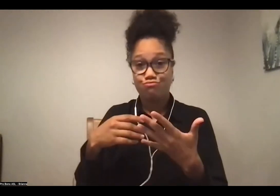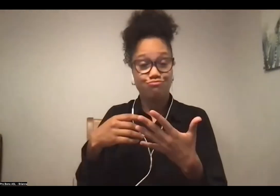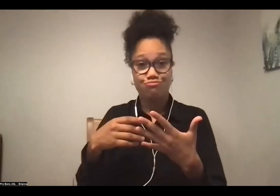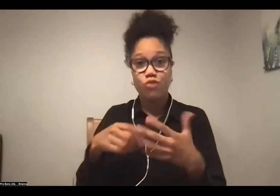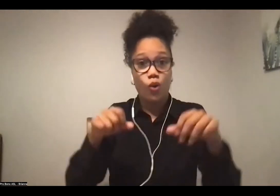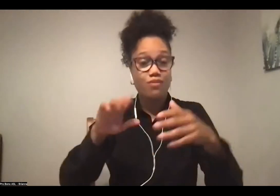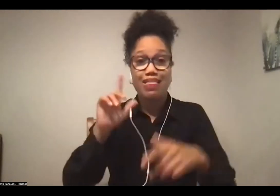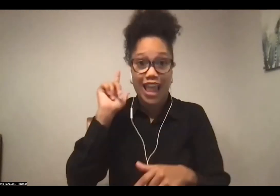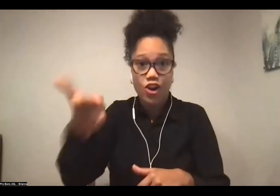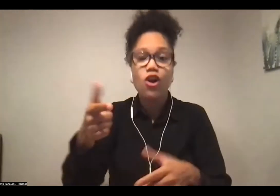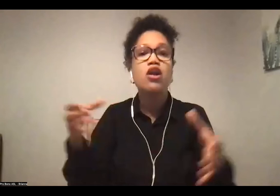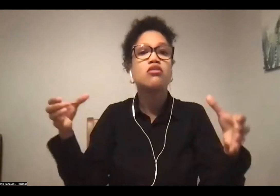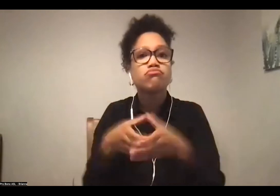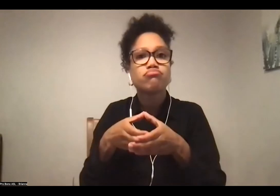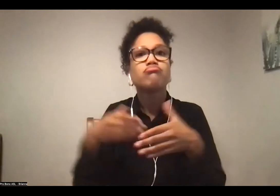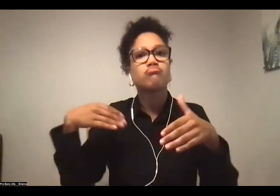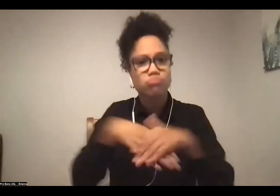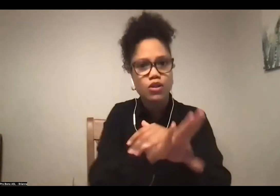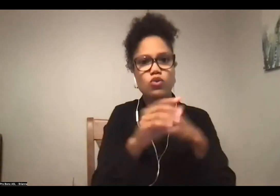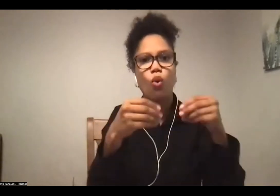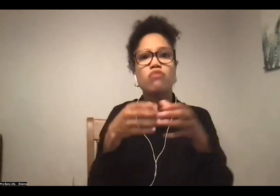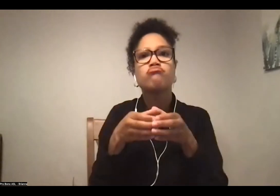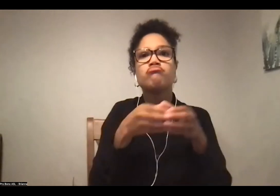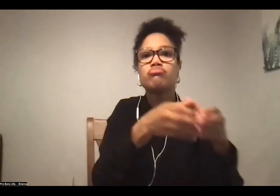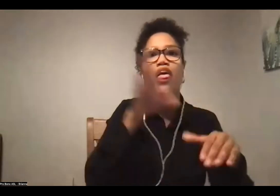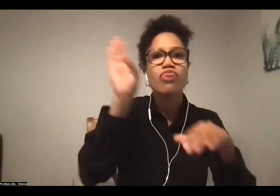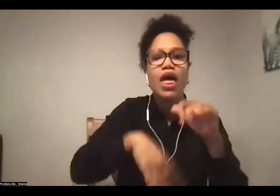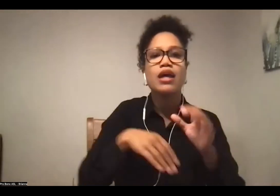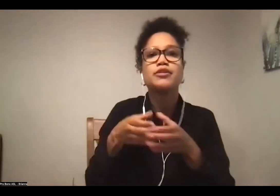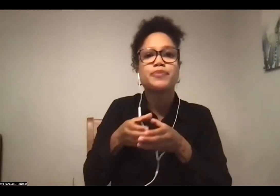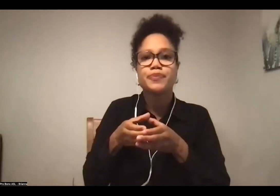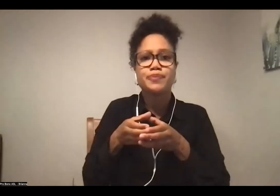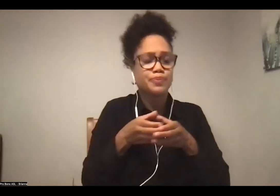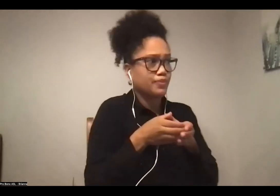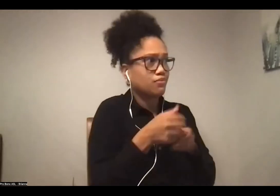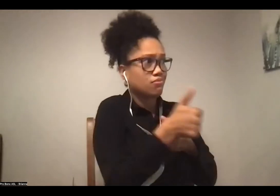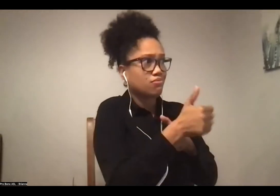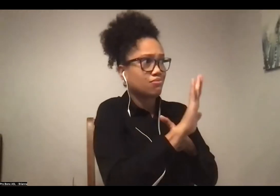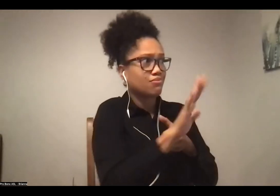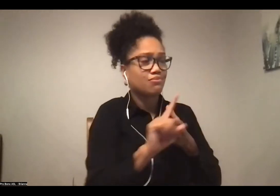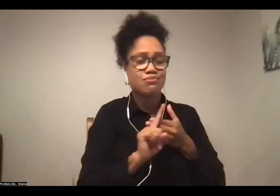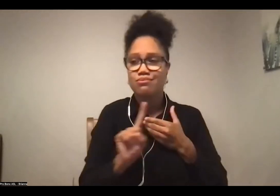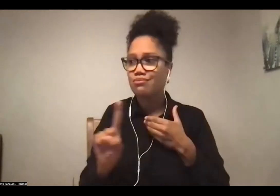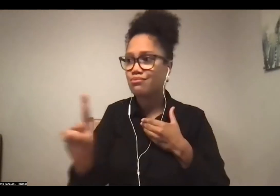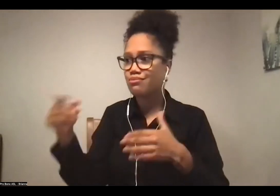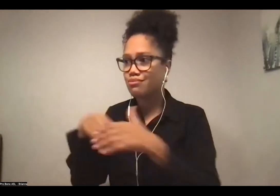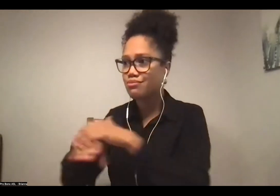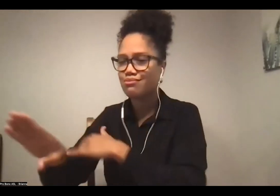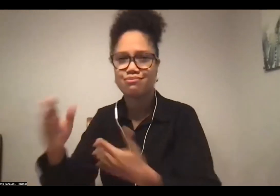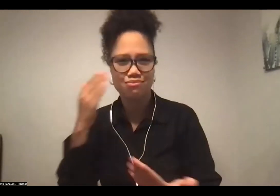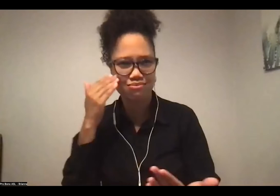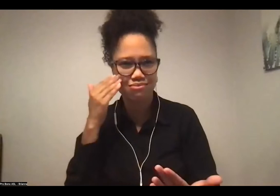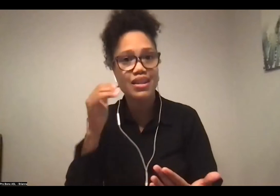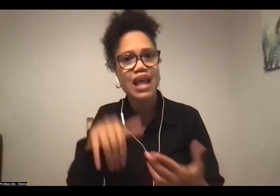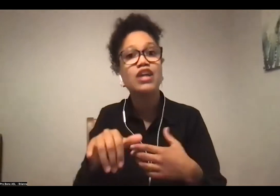our entire groups, not forced to stand outside. And that was a practice of justice early